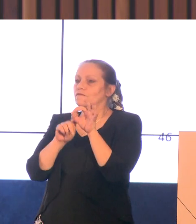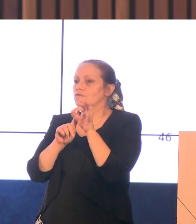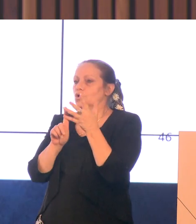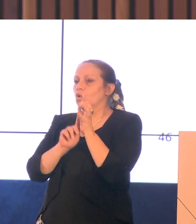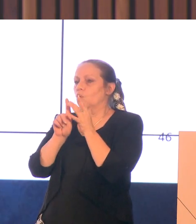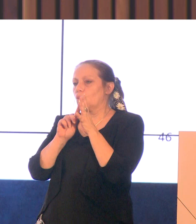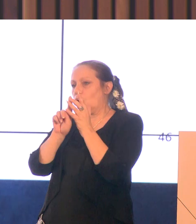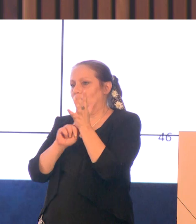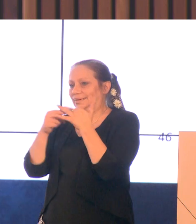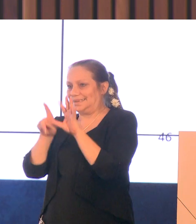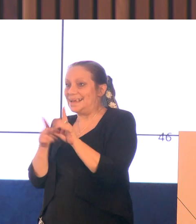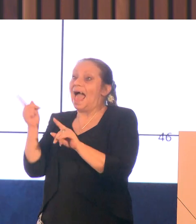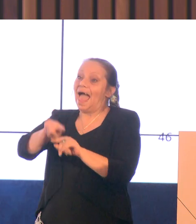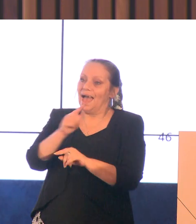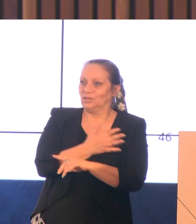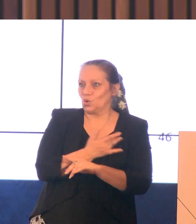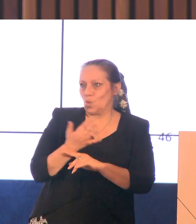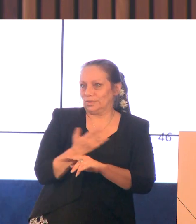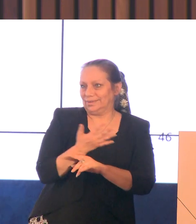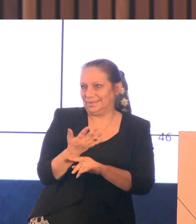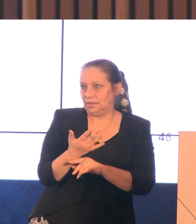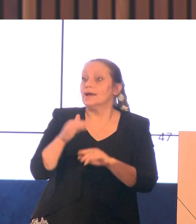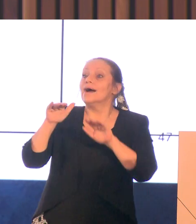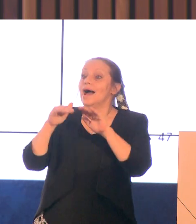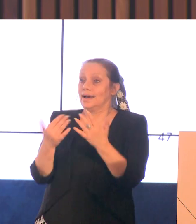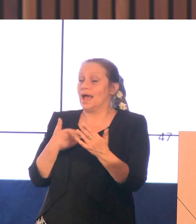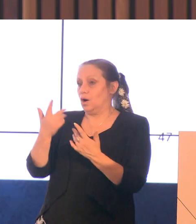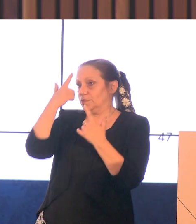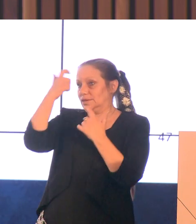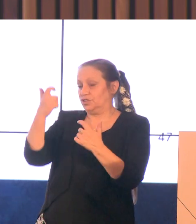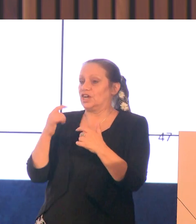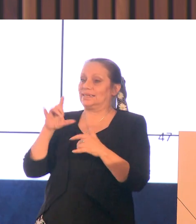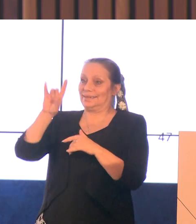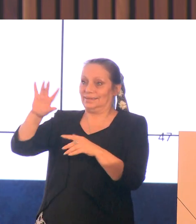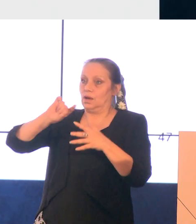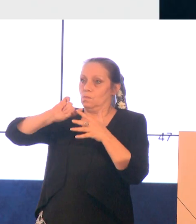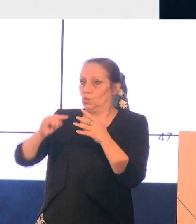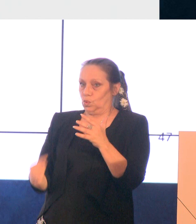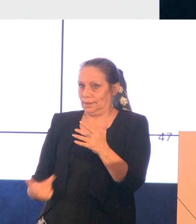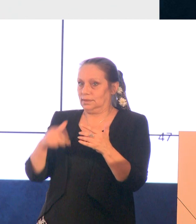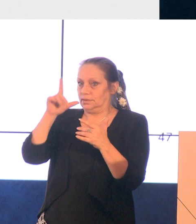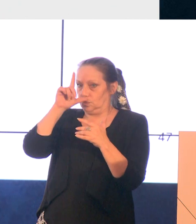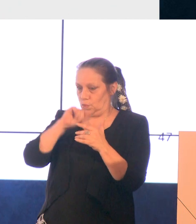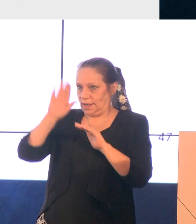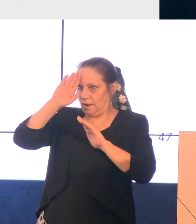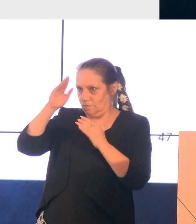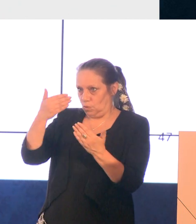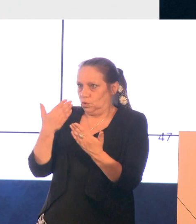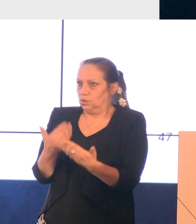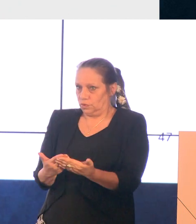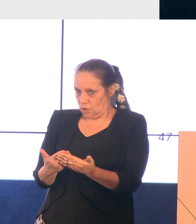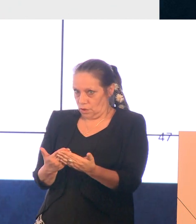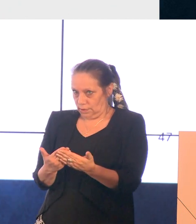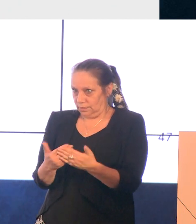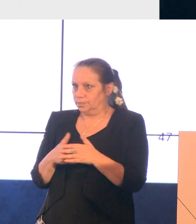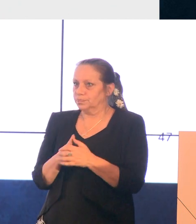quantity. And to that end, I'm going to suggest 10 points that I think we could all focus on